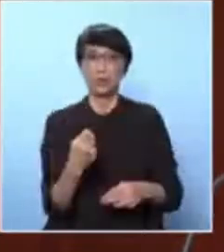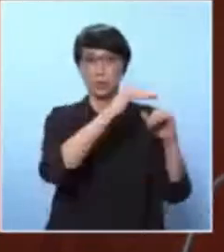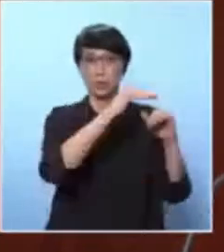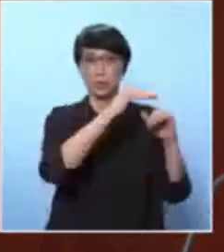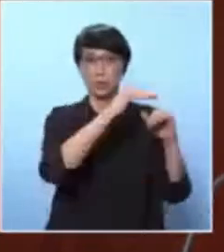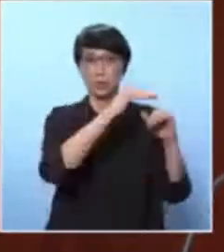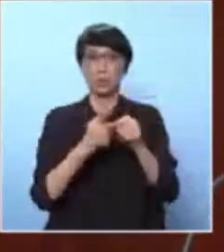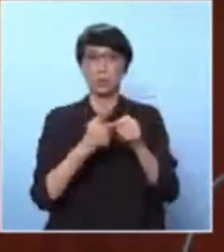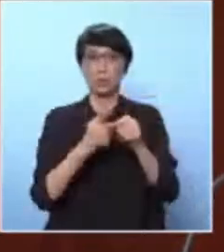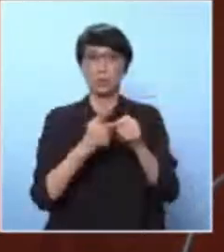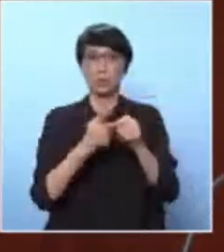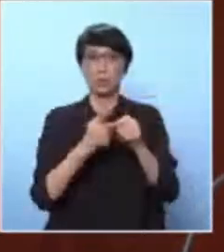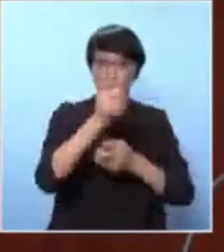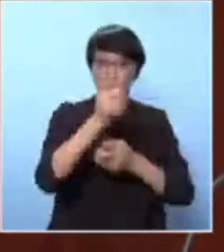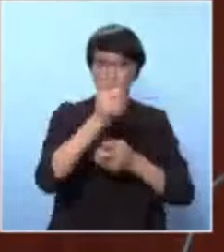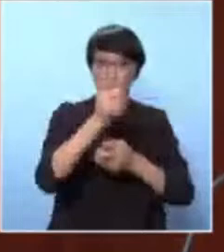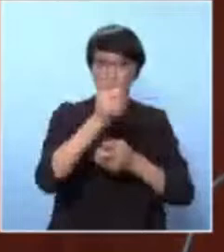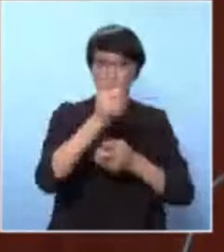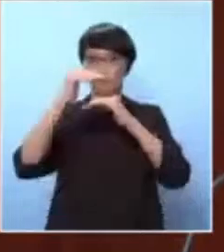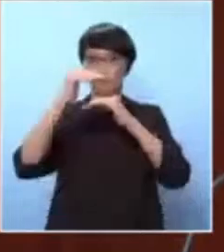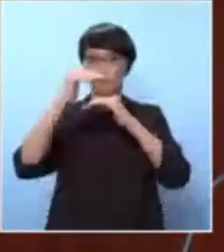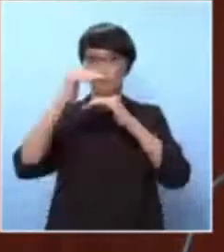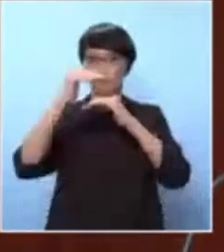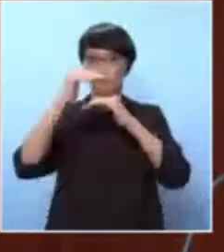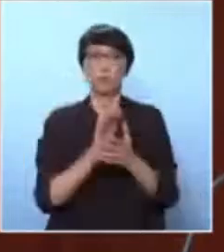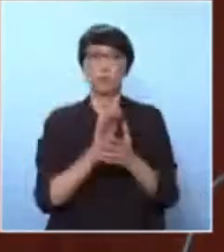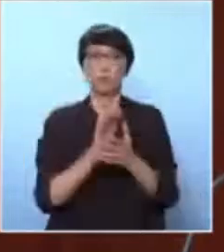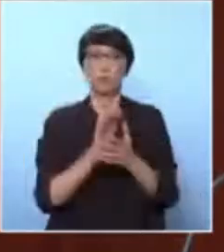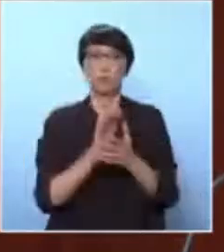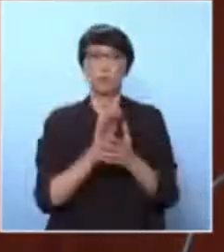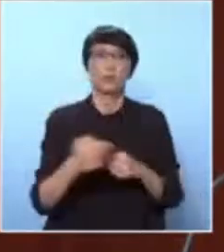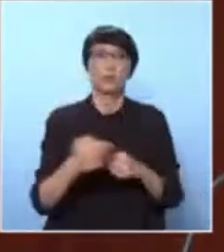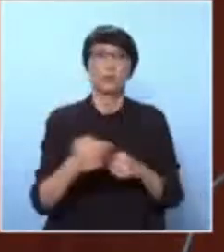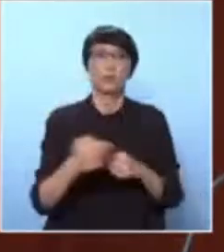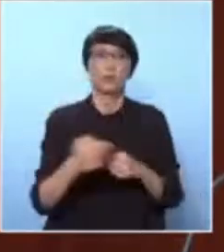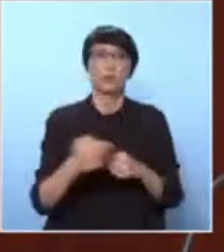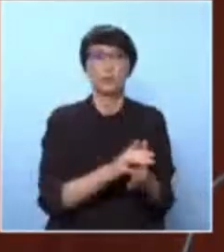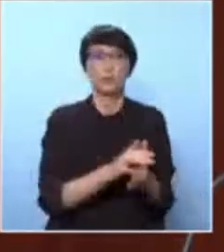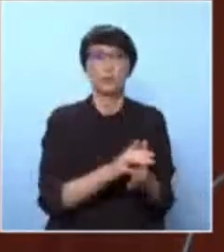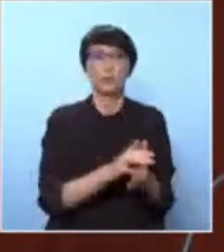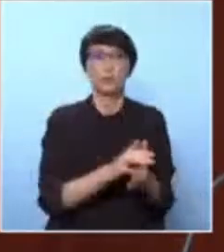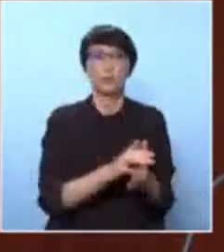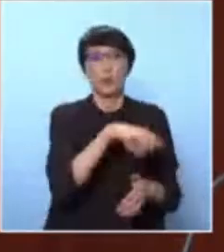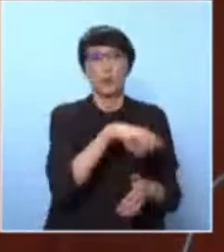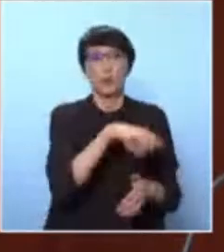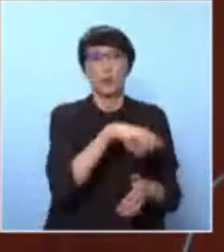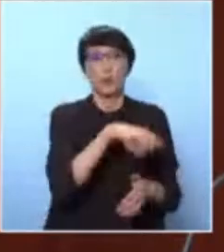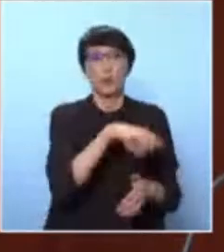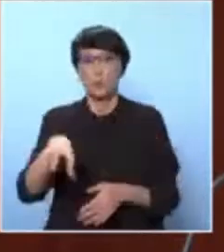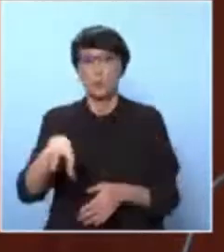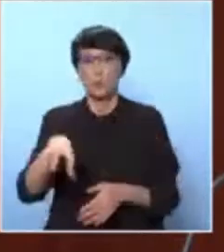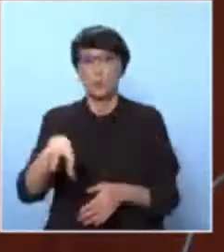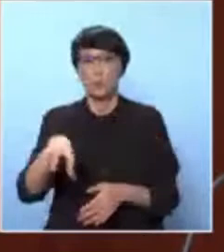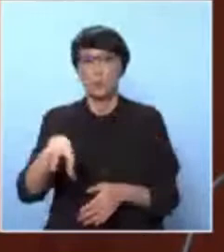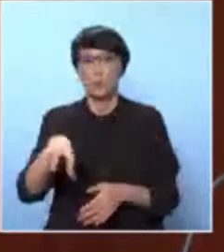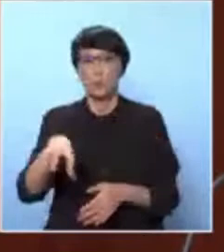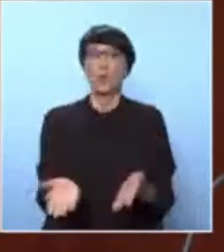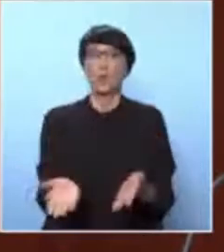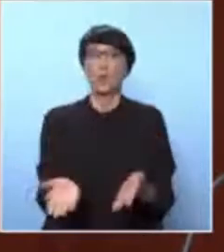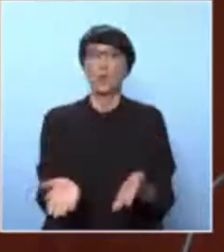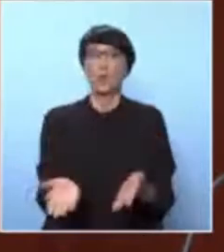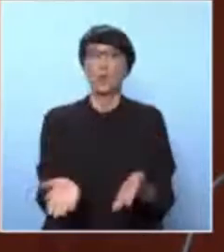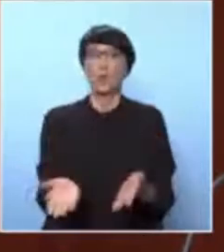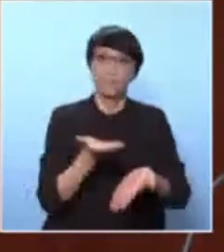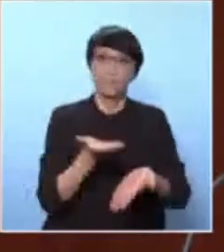also work with the GBA port cluster to jointly enhance teacher exchanges and provide multi-location training